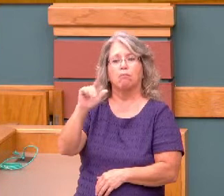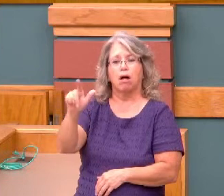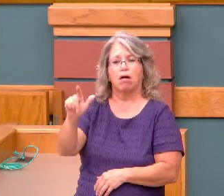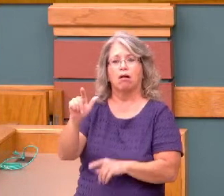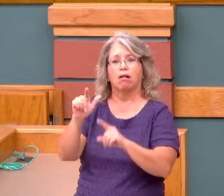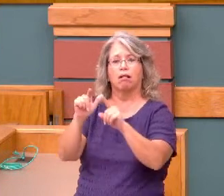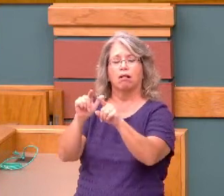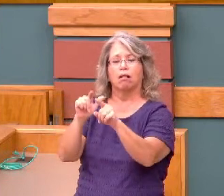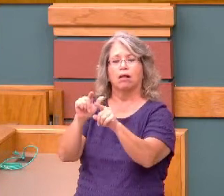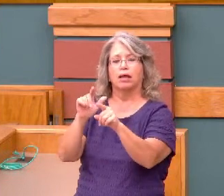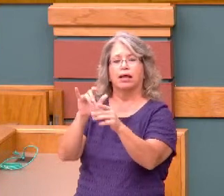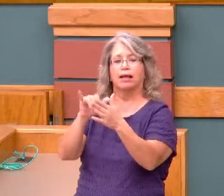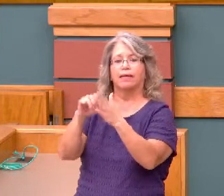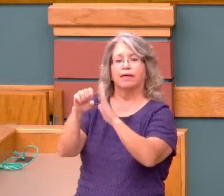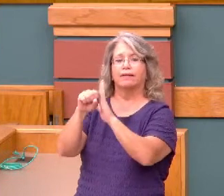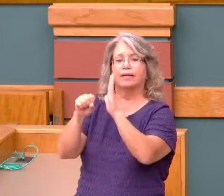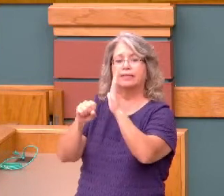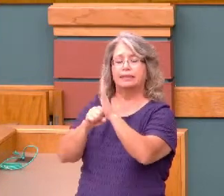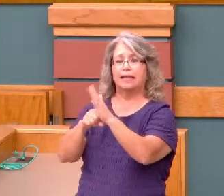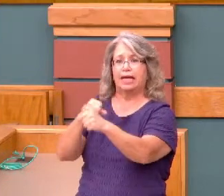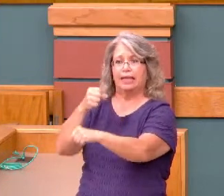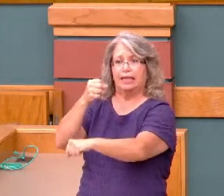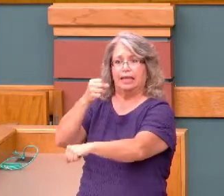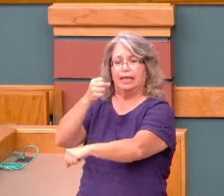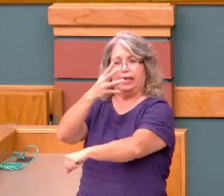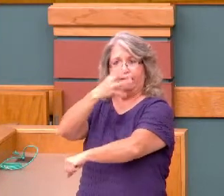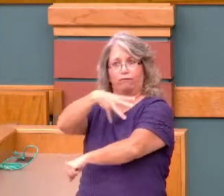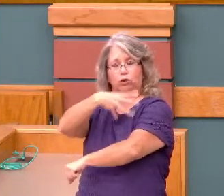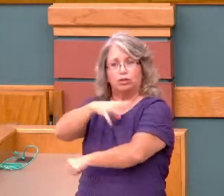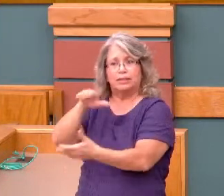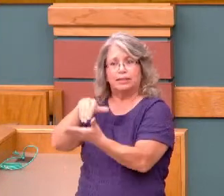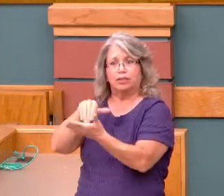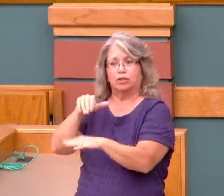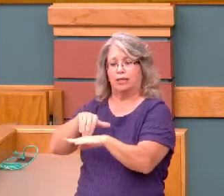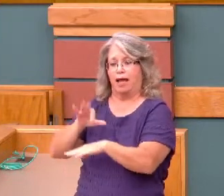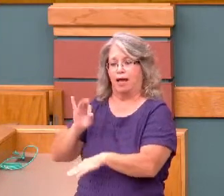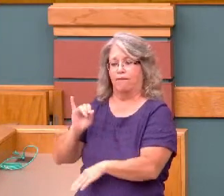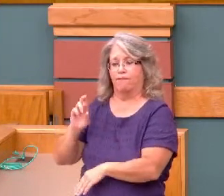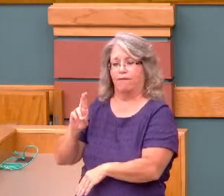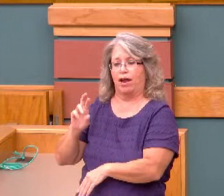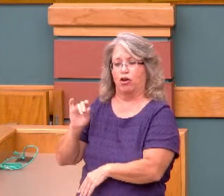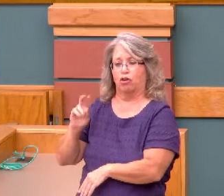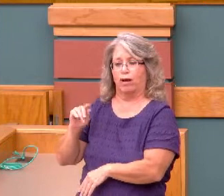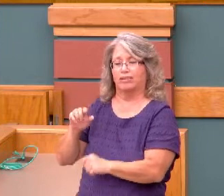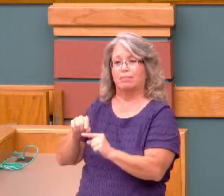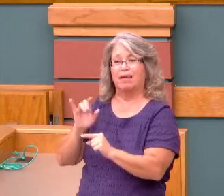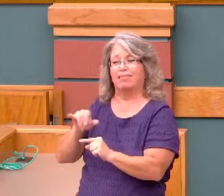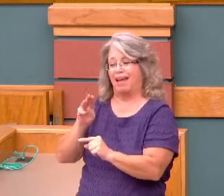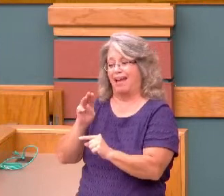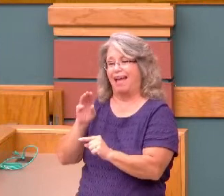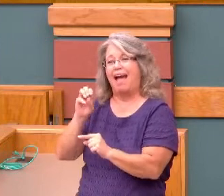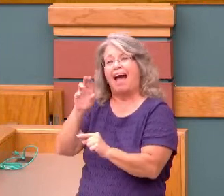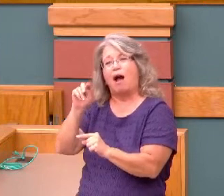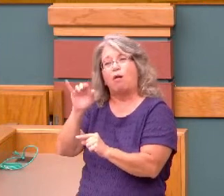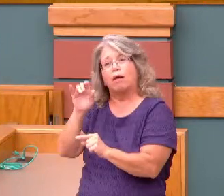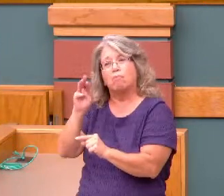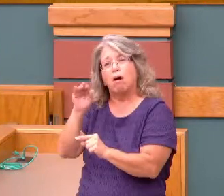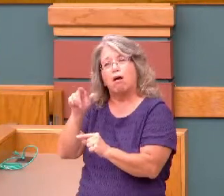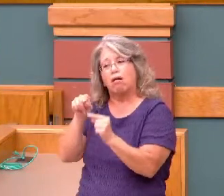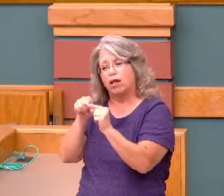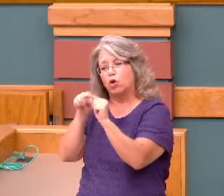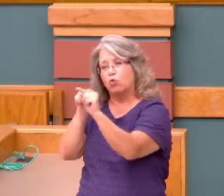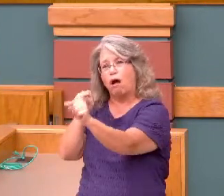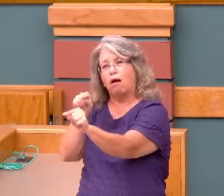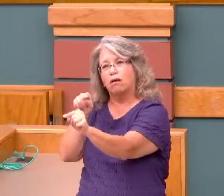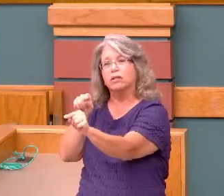the fairgrounds, but the outlets across the street are available, and they're an excellent location. We also will